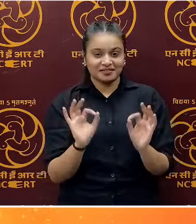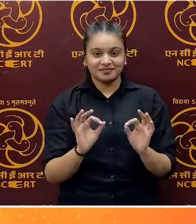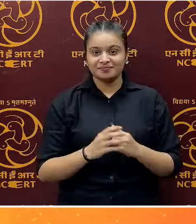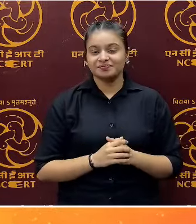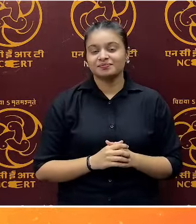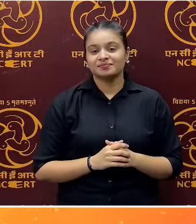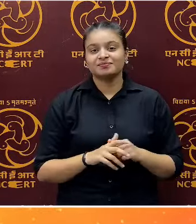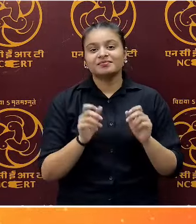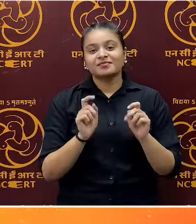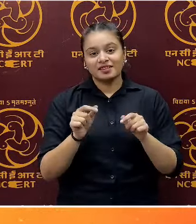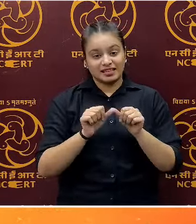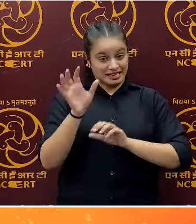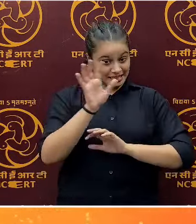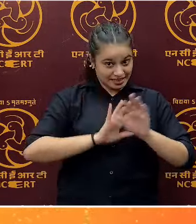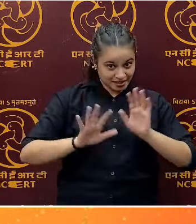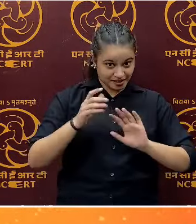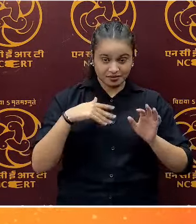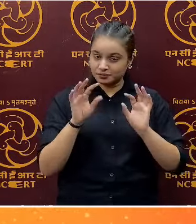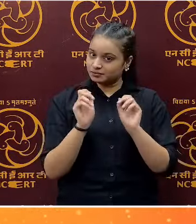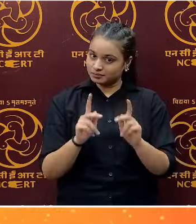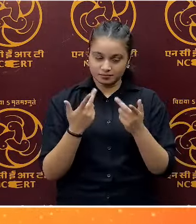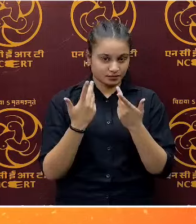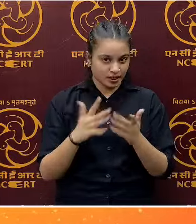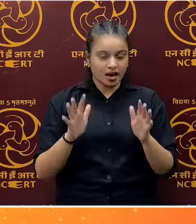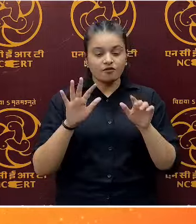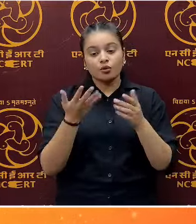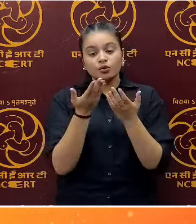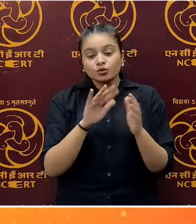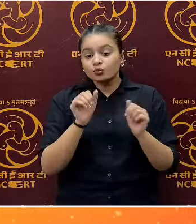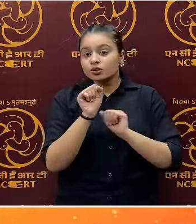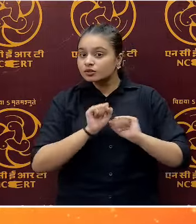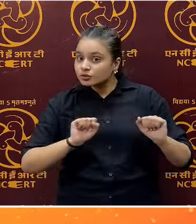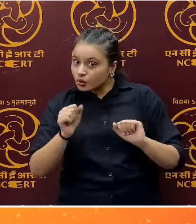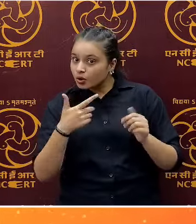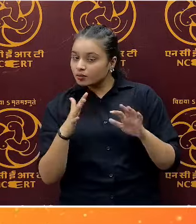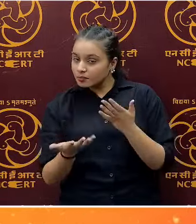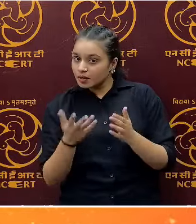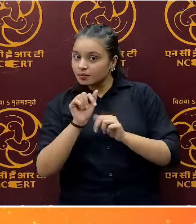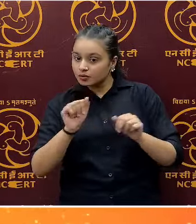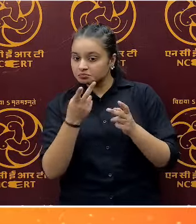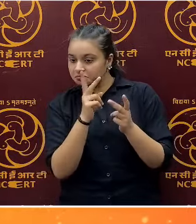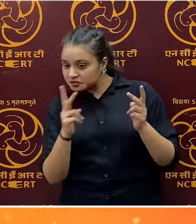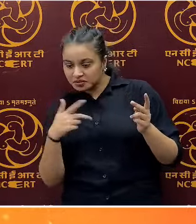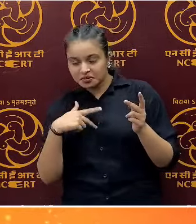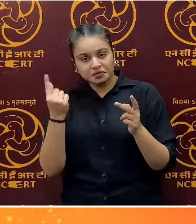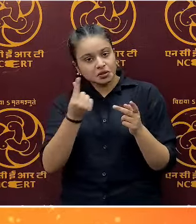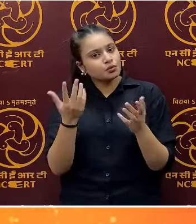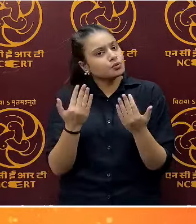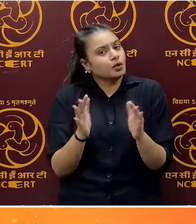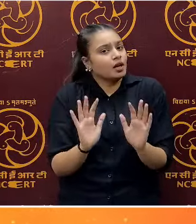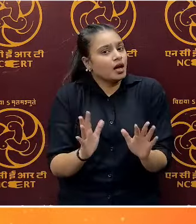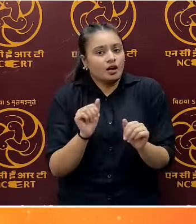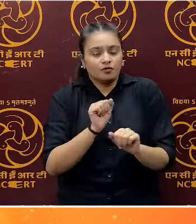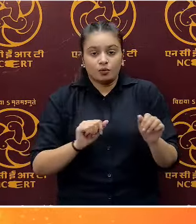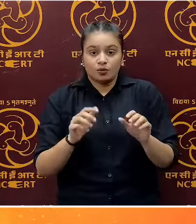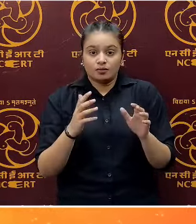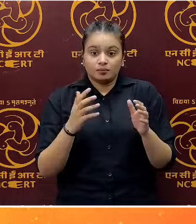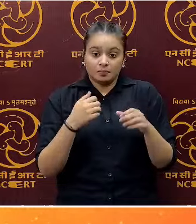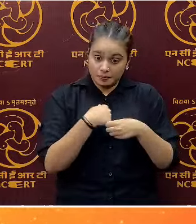So this activity is done, right? Yeah. Even our student, they can even take different sort of props, right? Or they